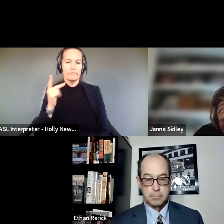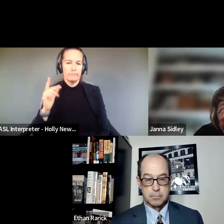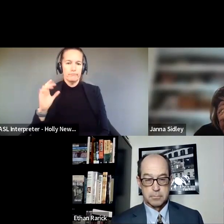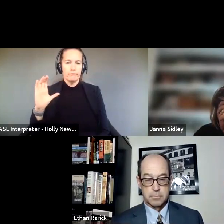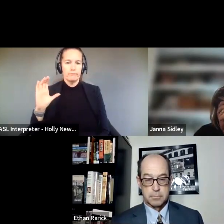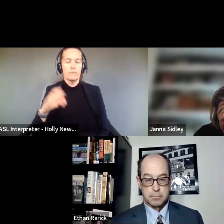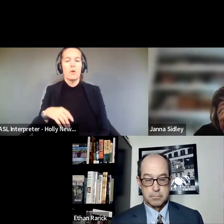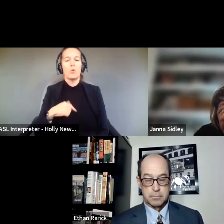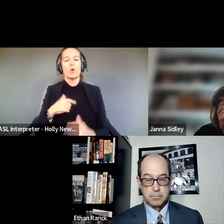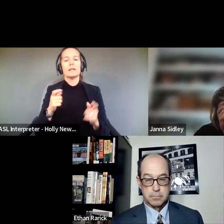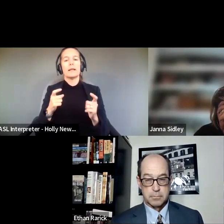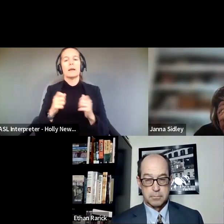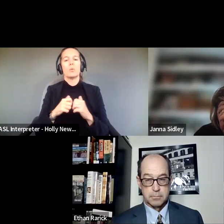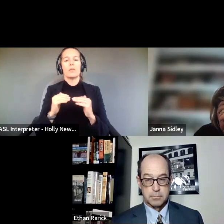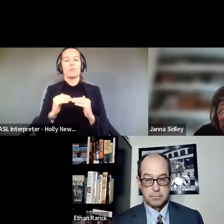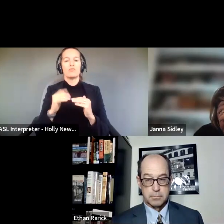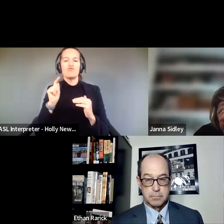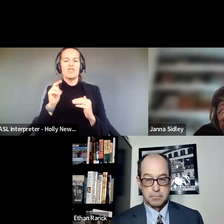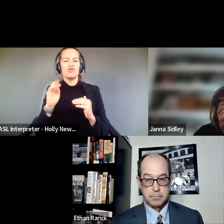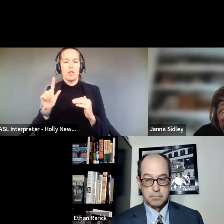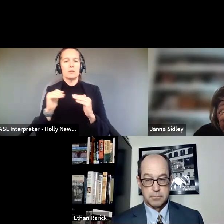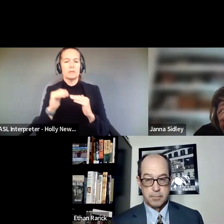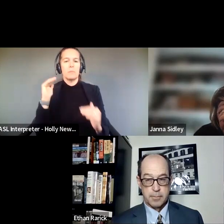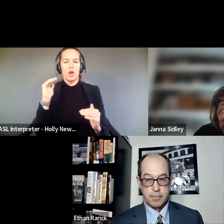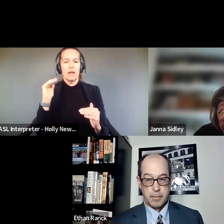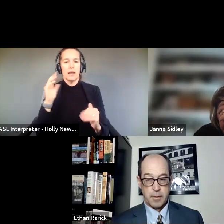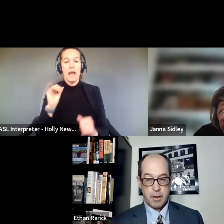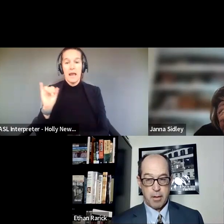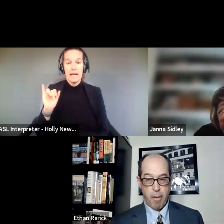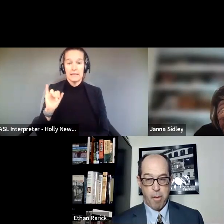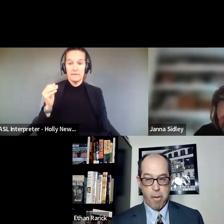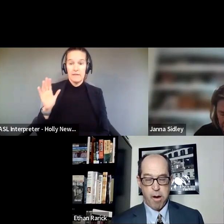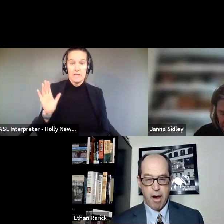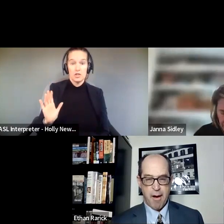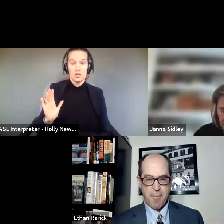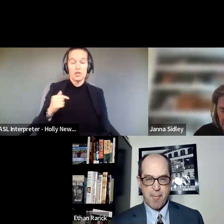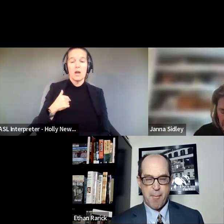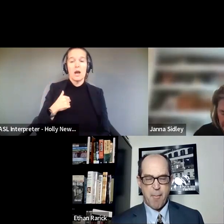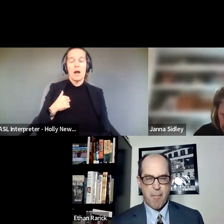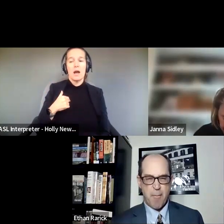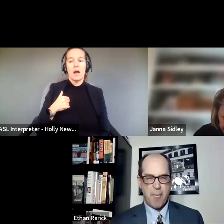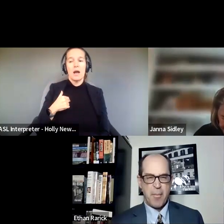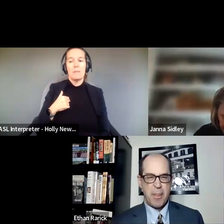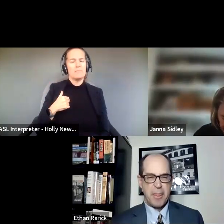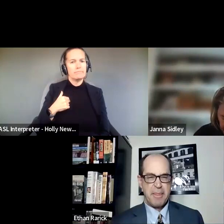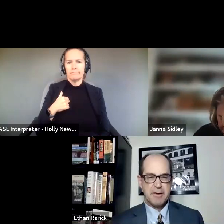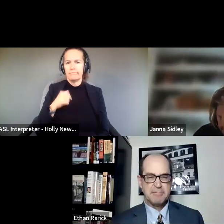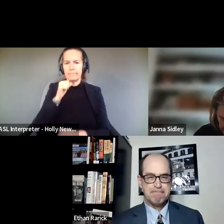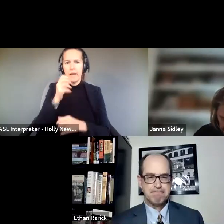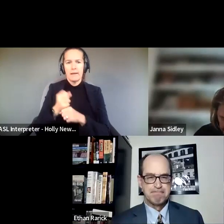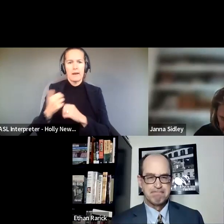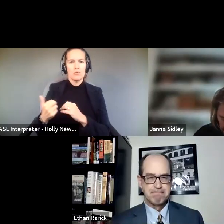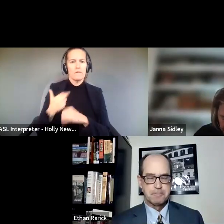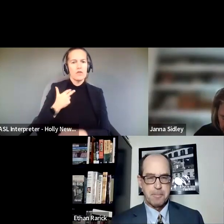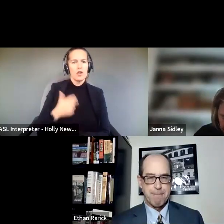with racial disparities, and as a vendor, I'm dealing with not getting referrals.